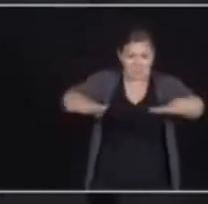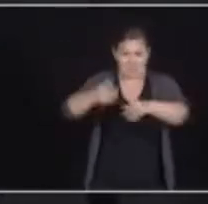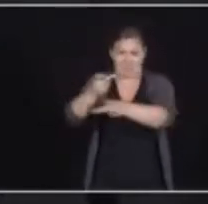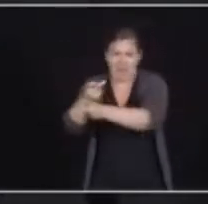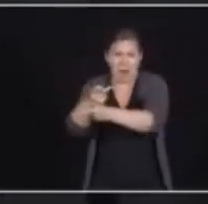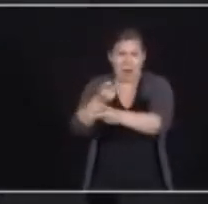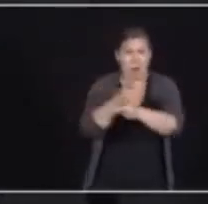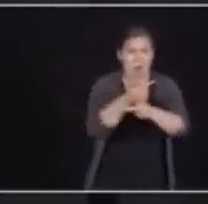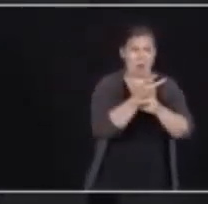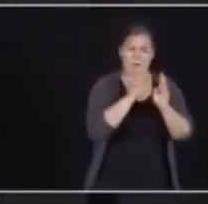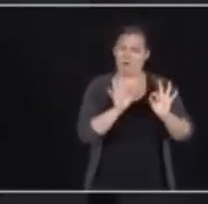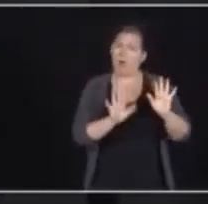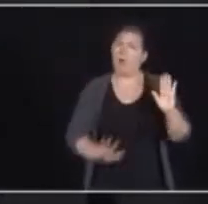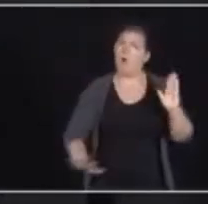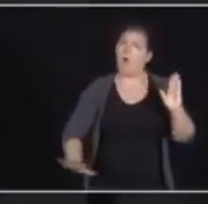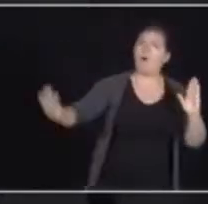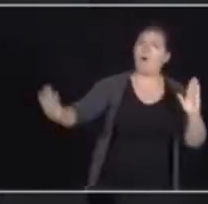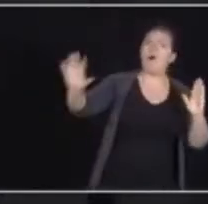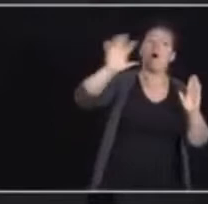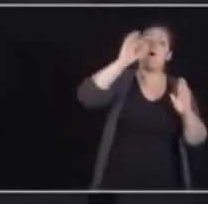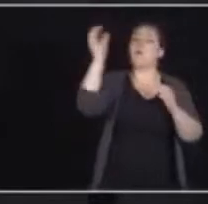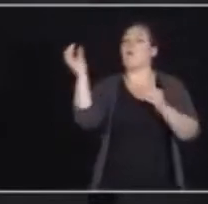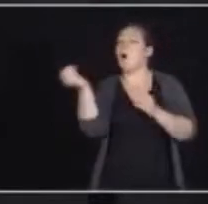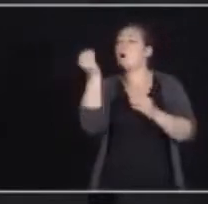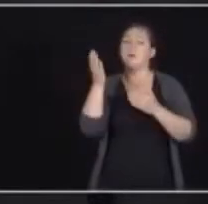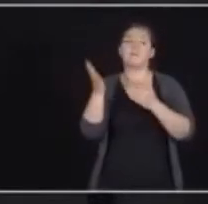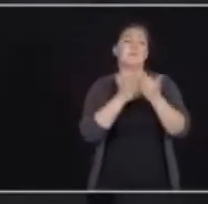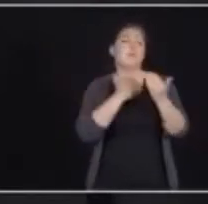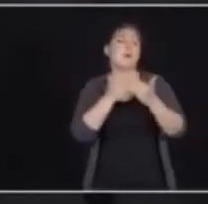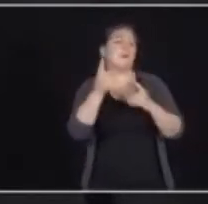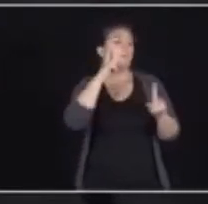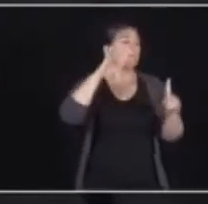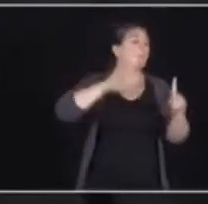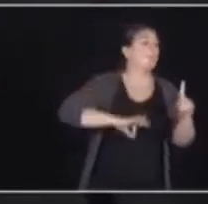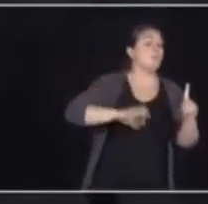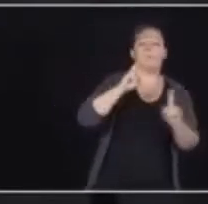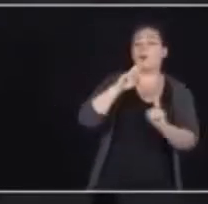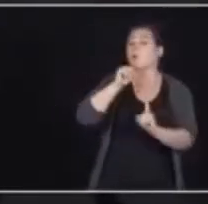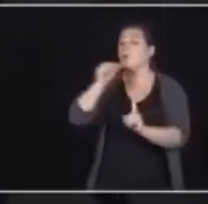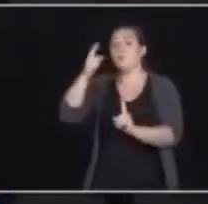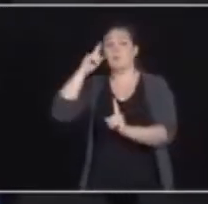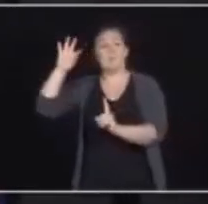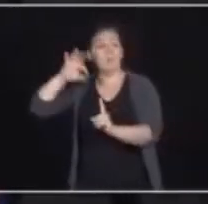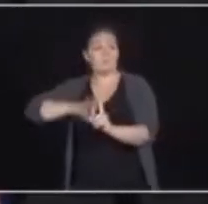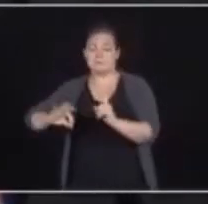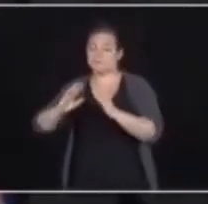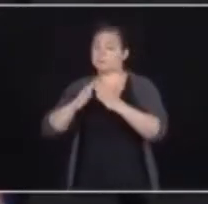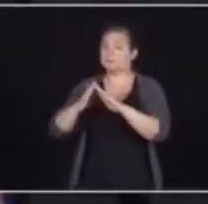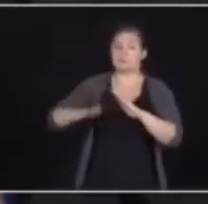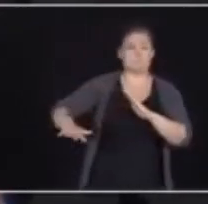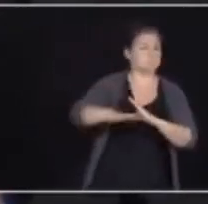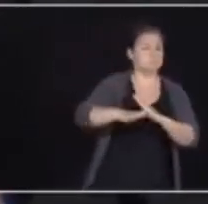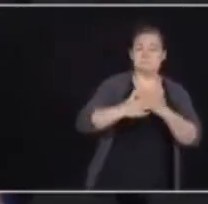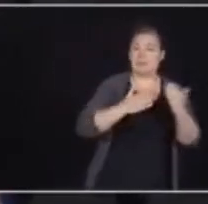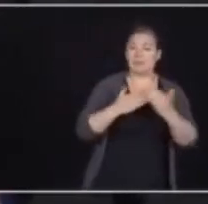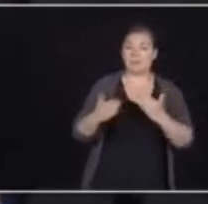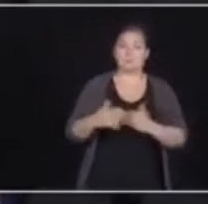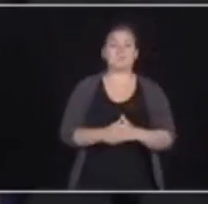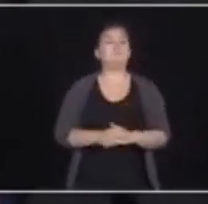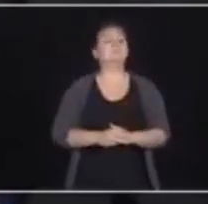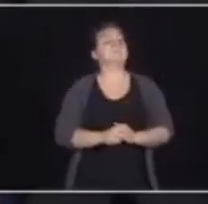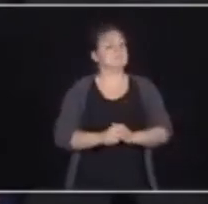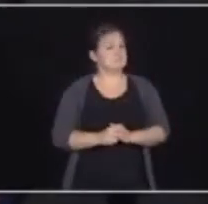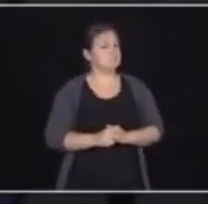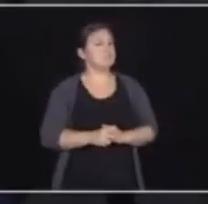make sure that we are consistent in that expectation. Follow-up. Okay, and I also want to ask